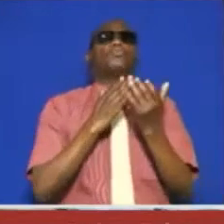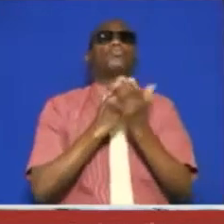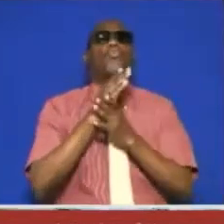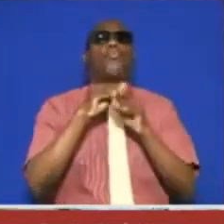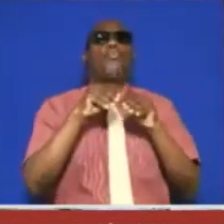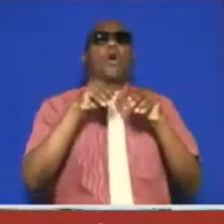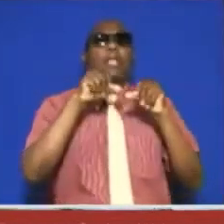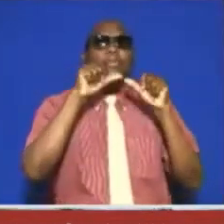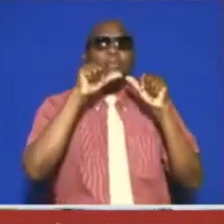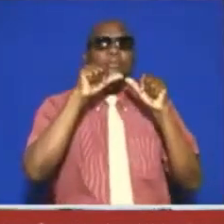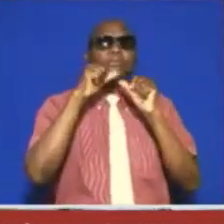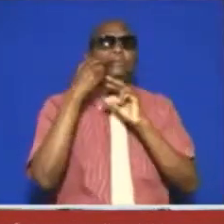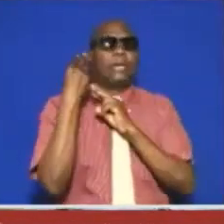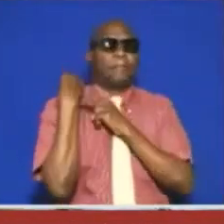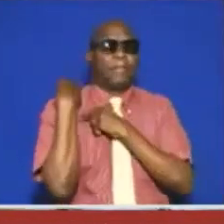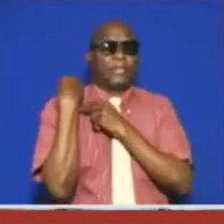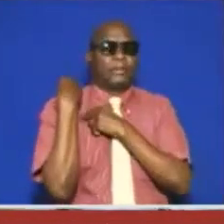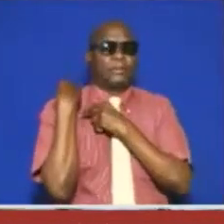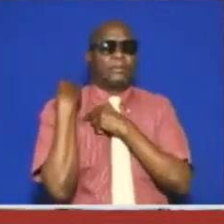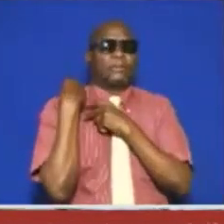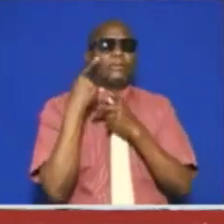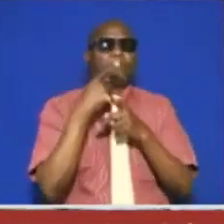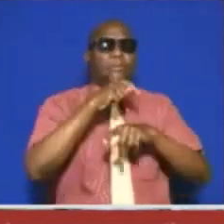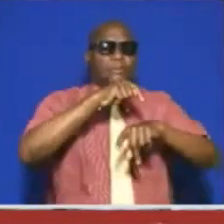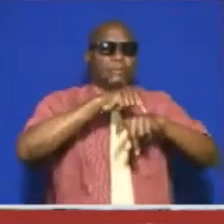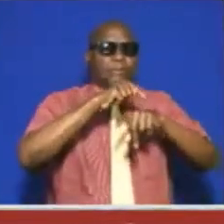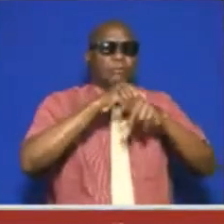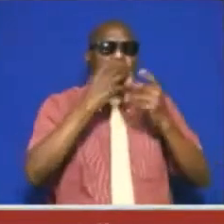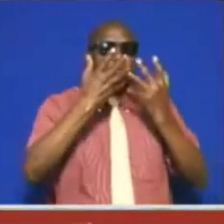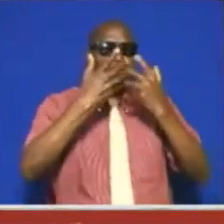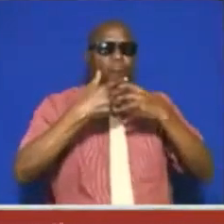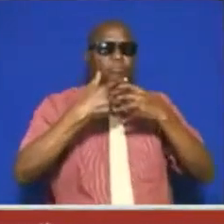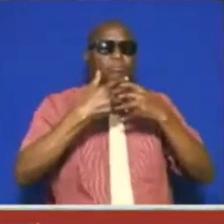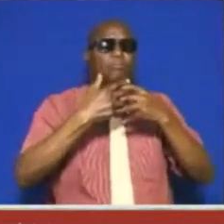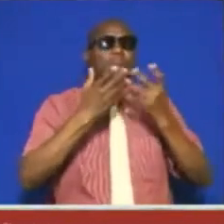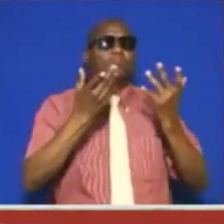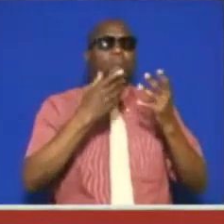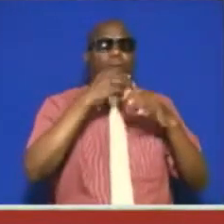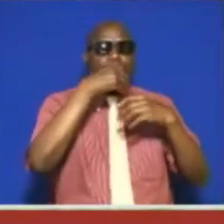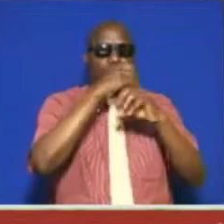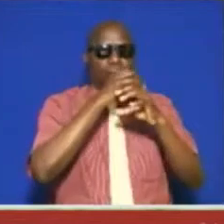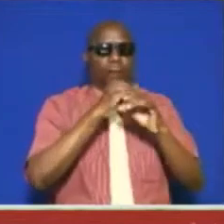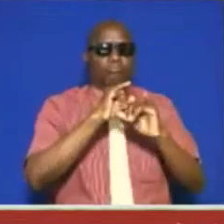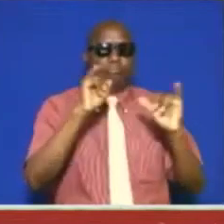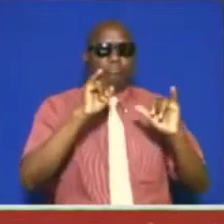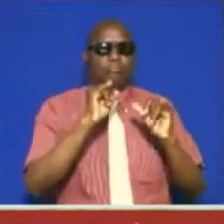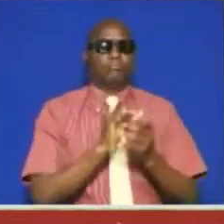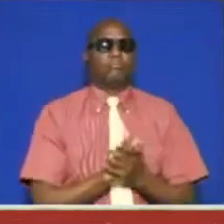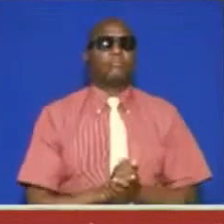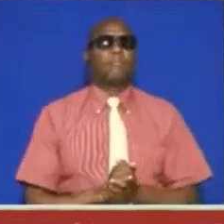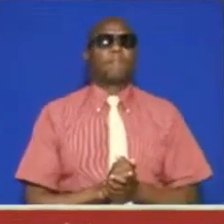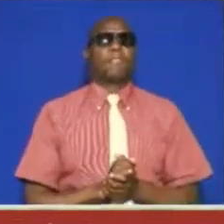quality, reliability, definite and timely diagnostics. Alice Diana, Hope TV News Watch. To sit with them